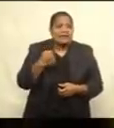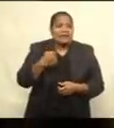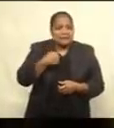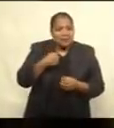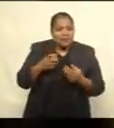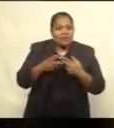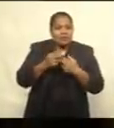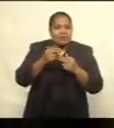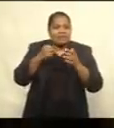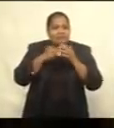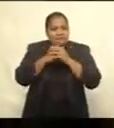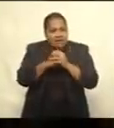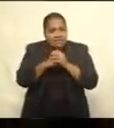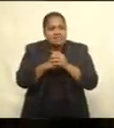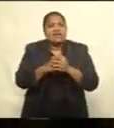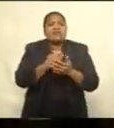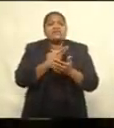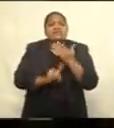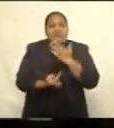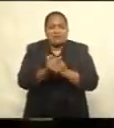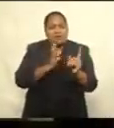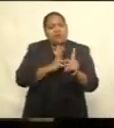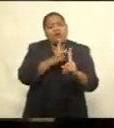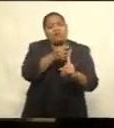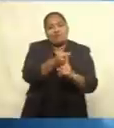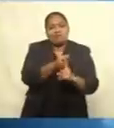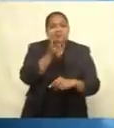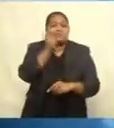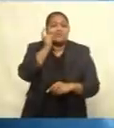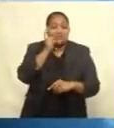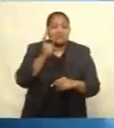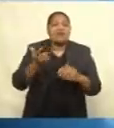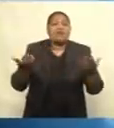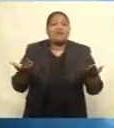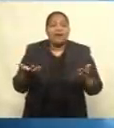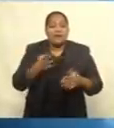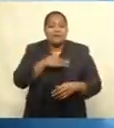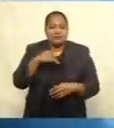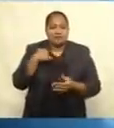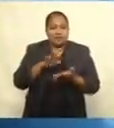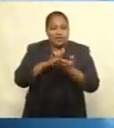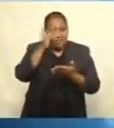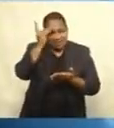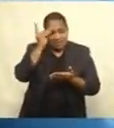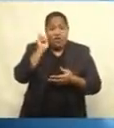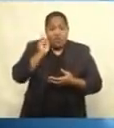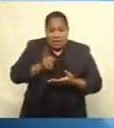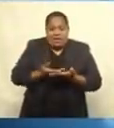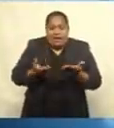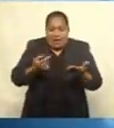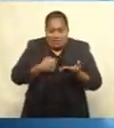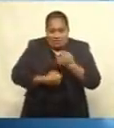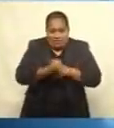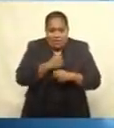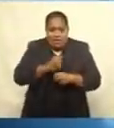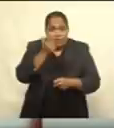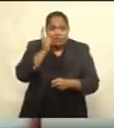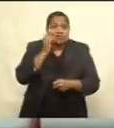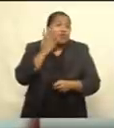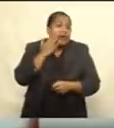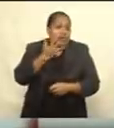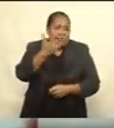ended up enrolling as a teacher at the Ministry of Education. And that's how I became a teacher in the year